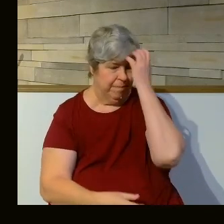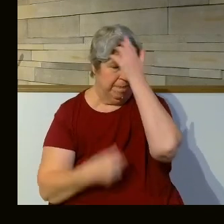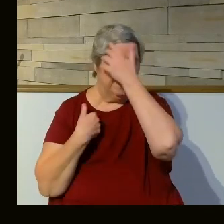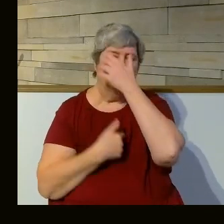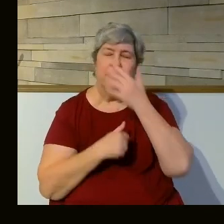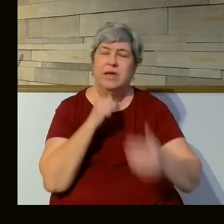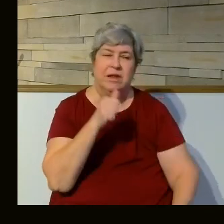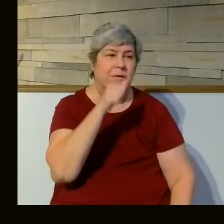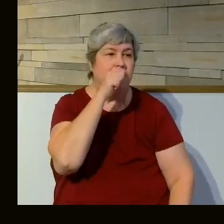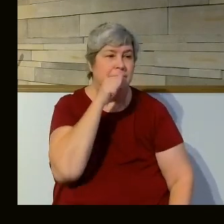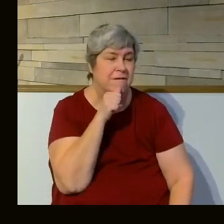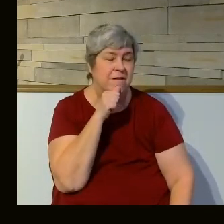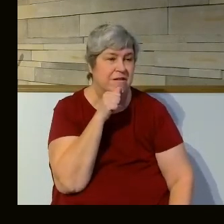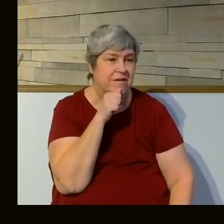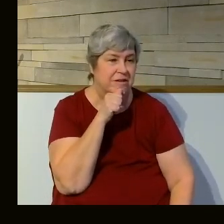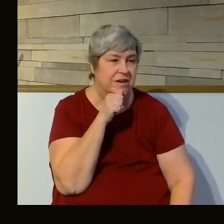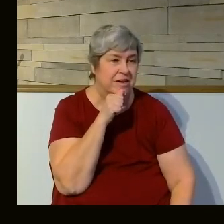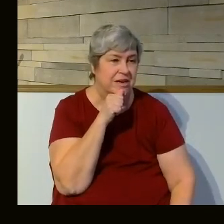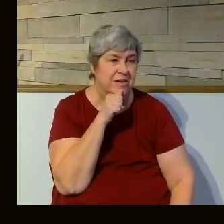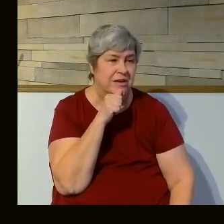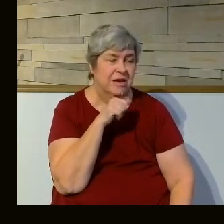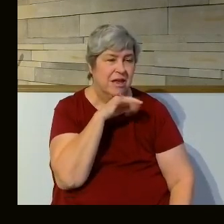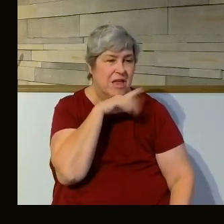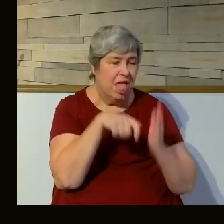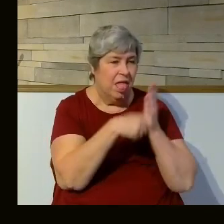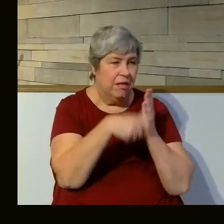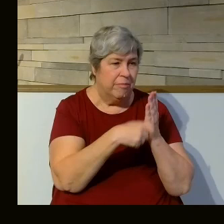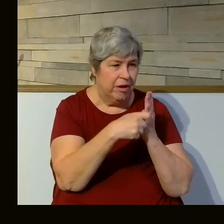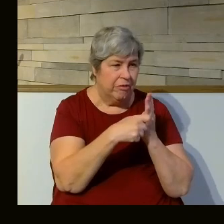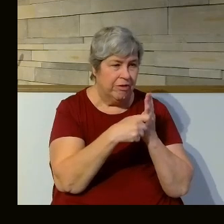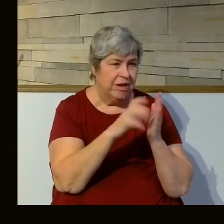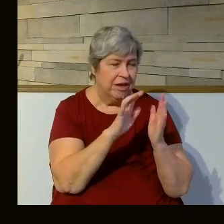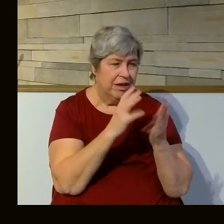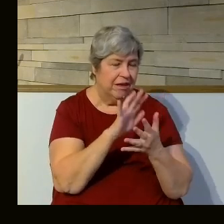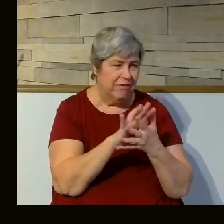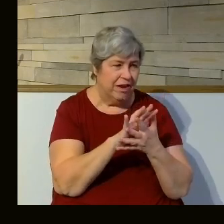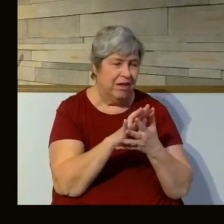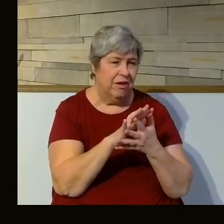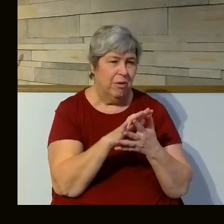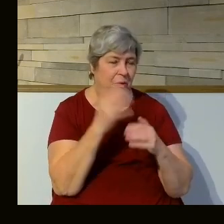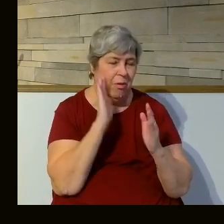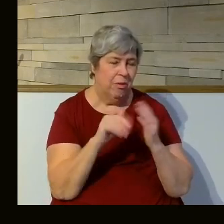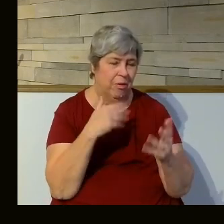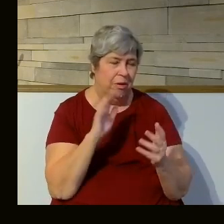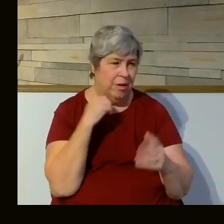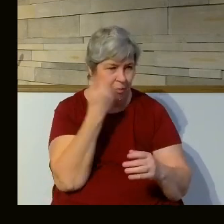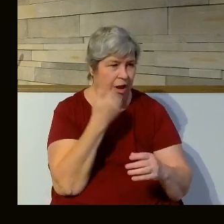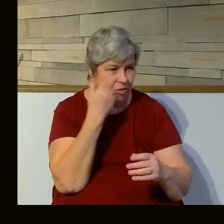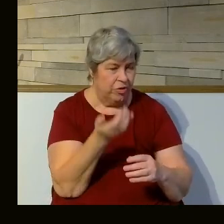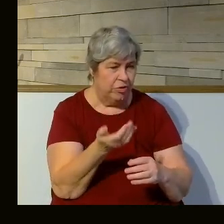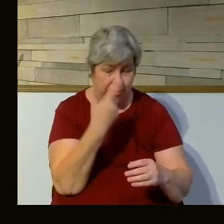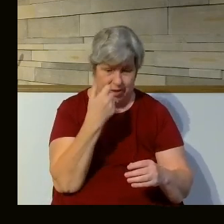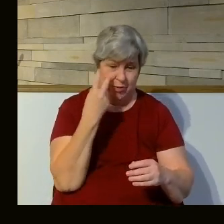we're intolerant about pornography and about prostitution. Because we see